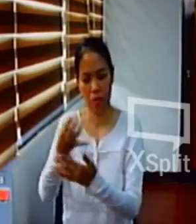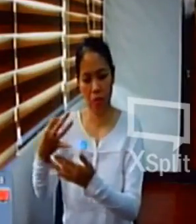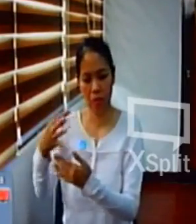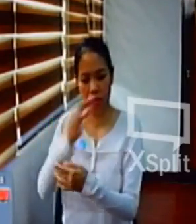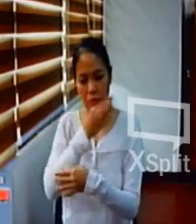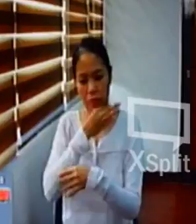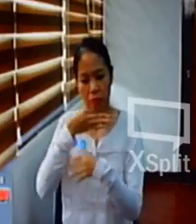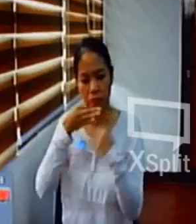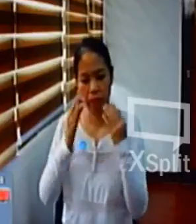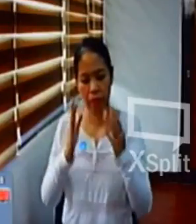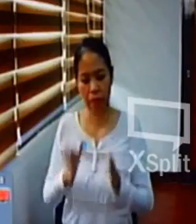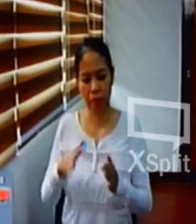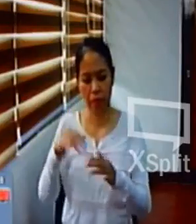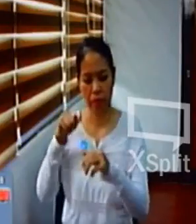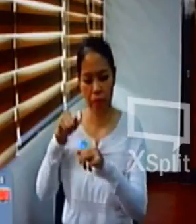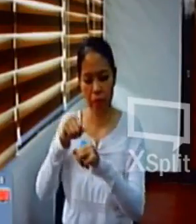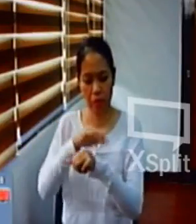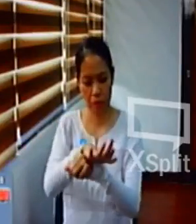affected?